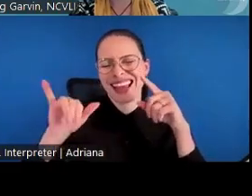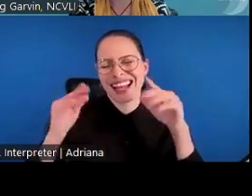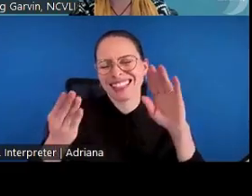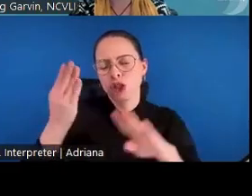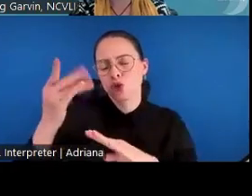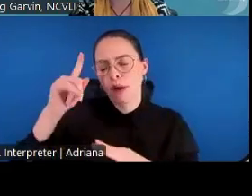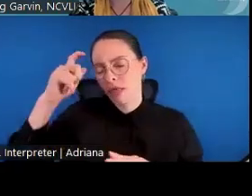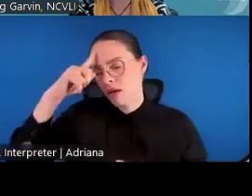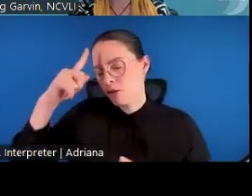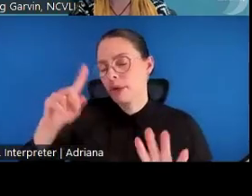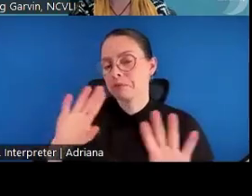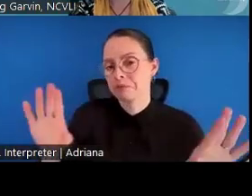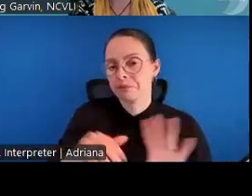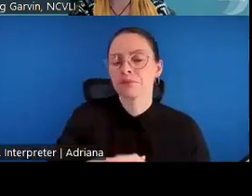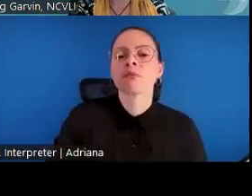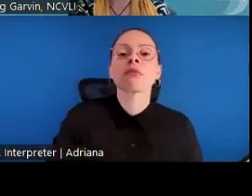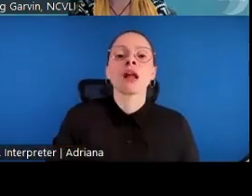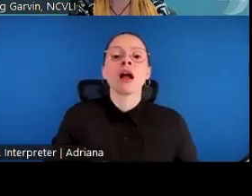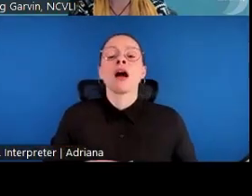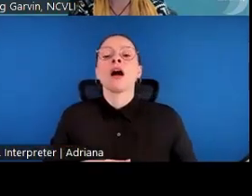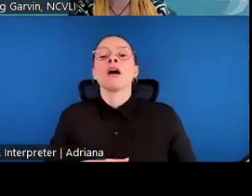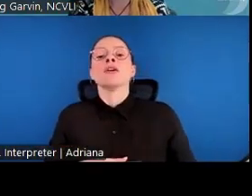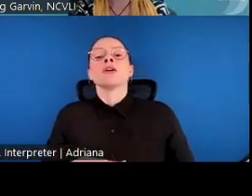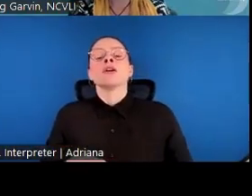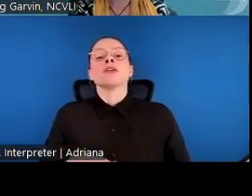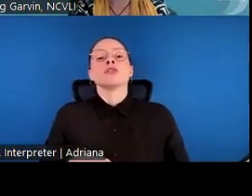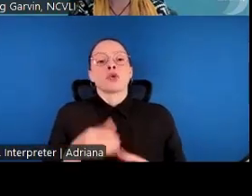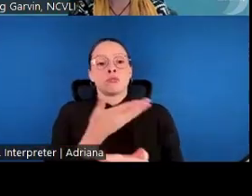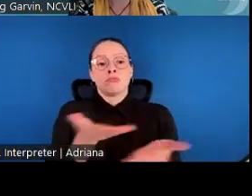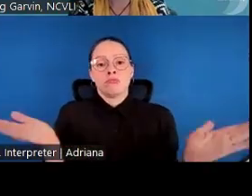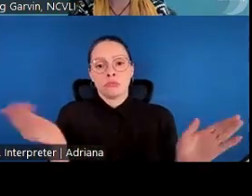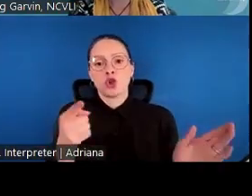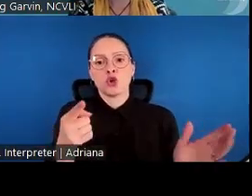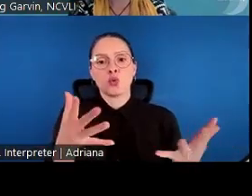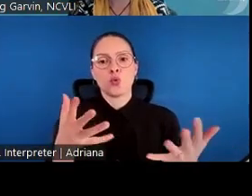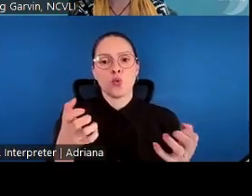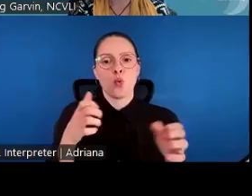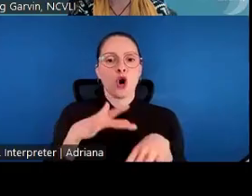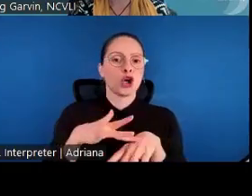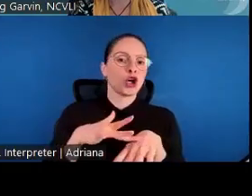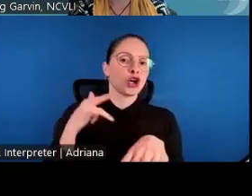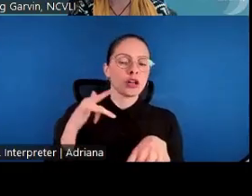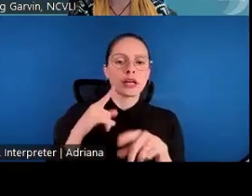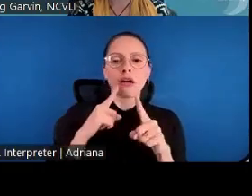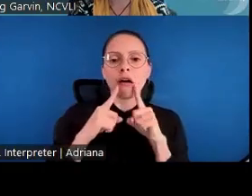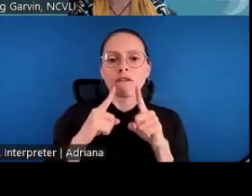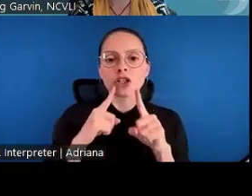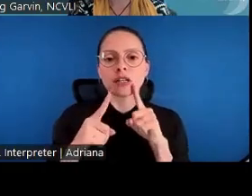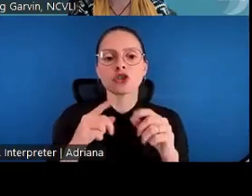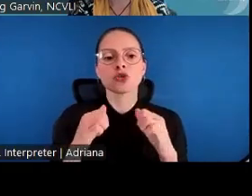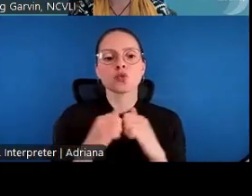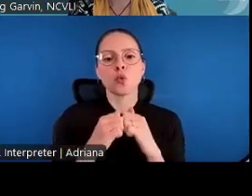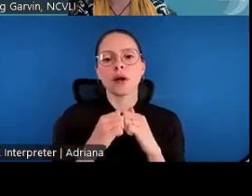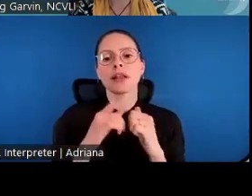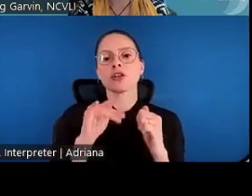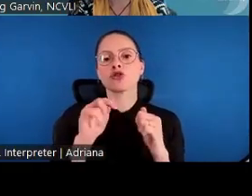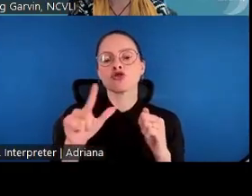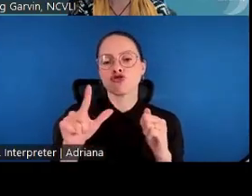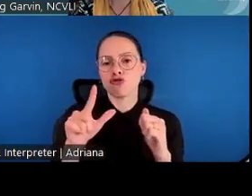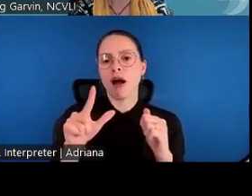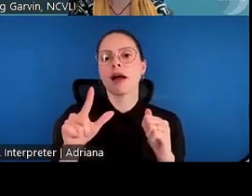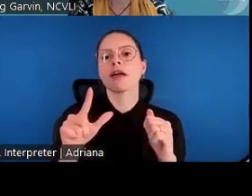can issue those, right? So you want to have early conversations with trial counsel to set